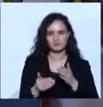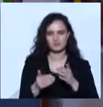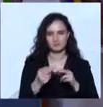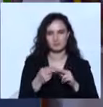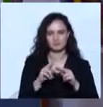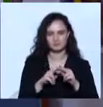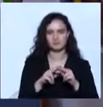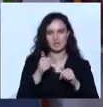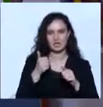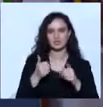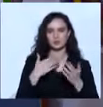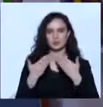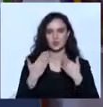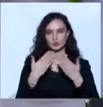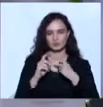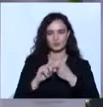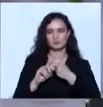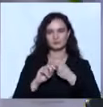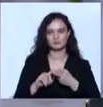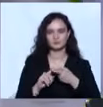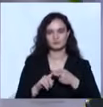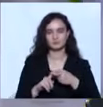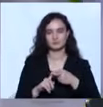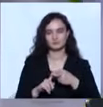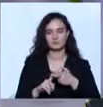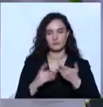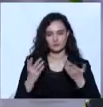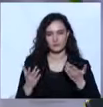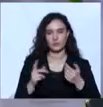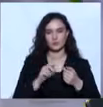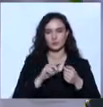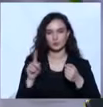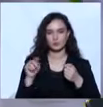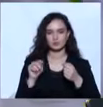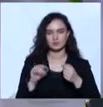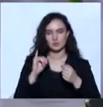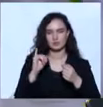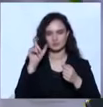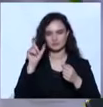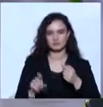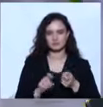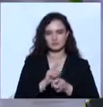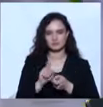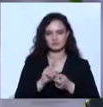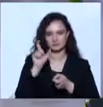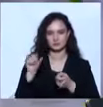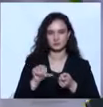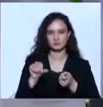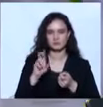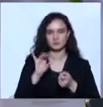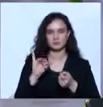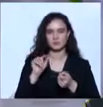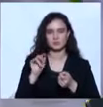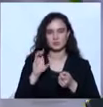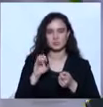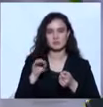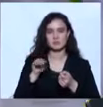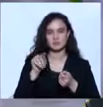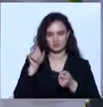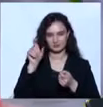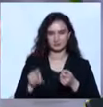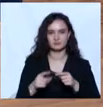a great relationship with them. However, a cruel man named Beauty Smith buys White Fang